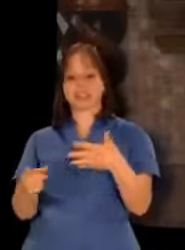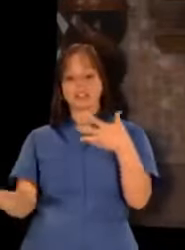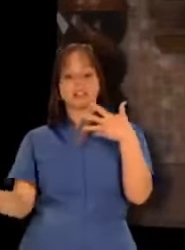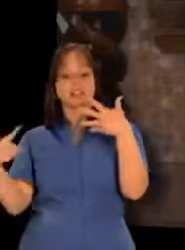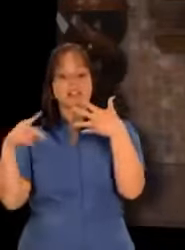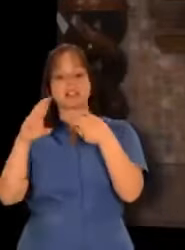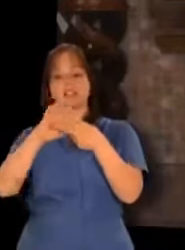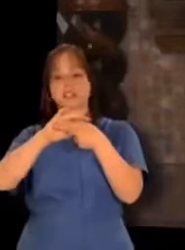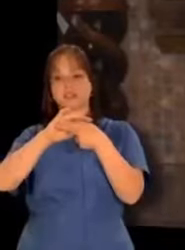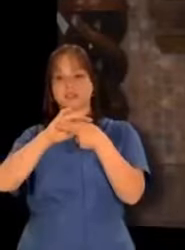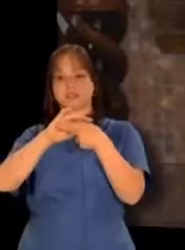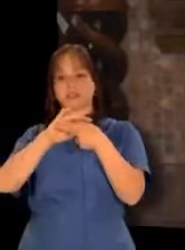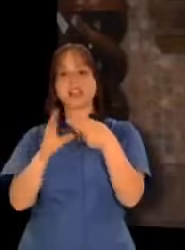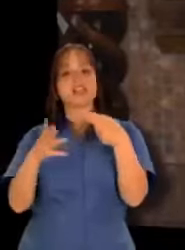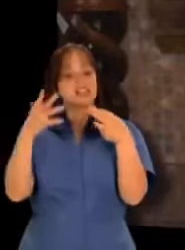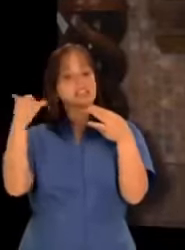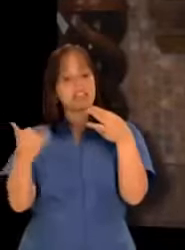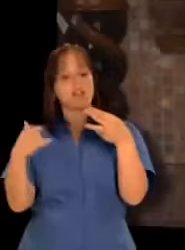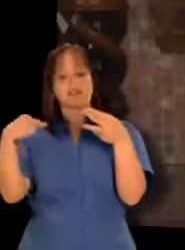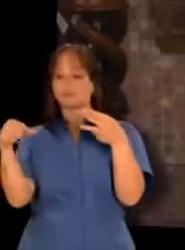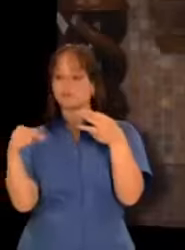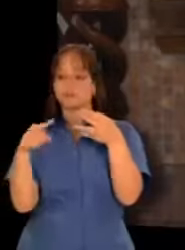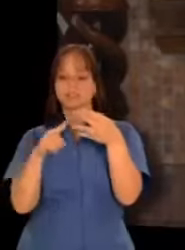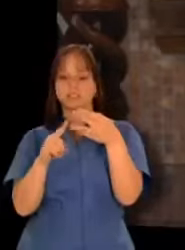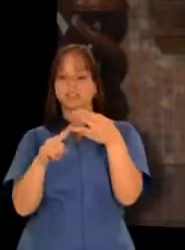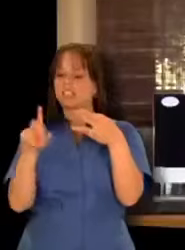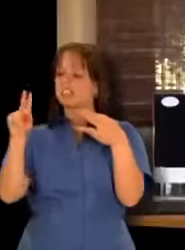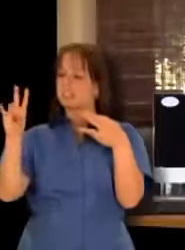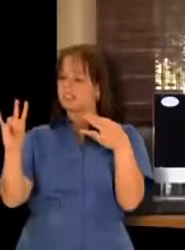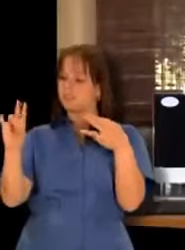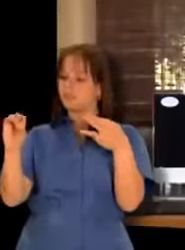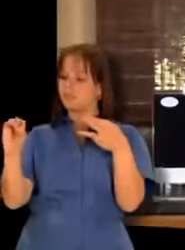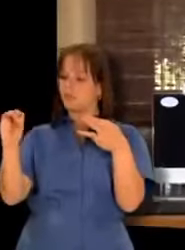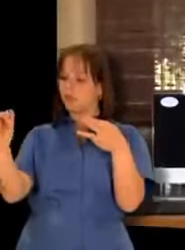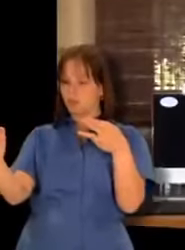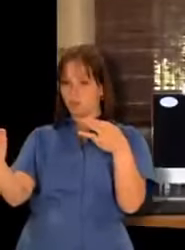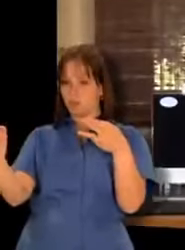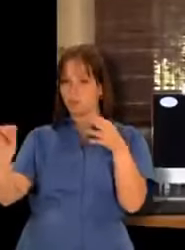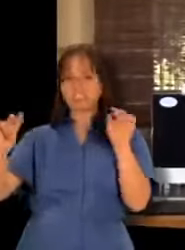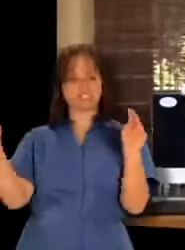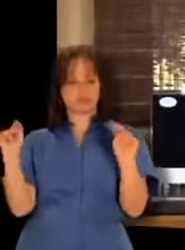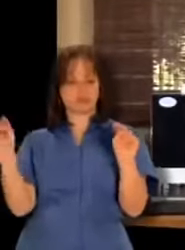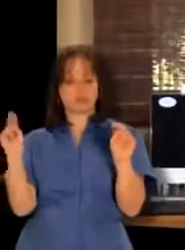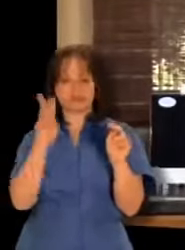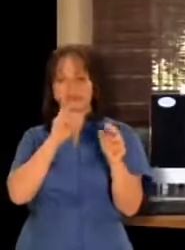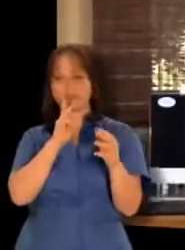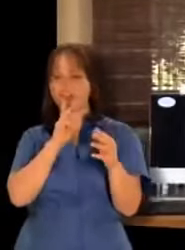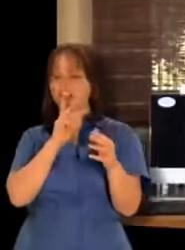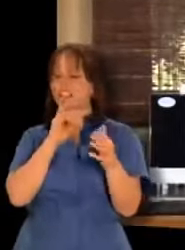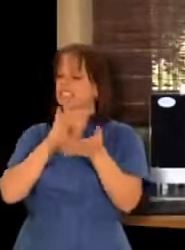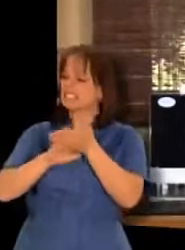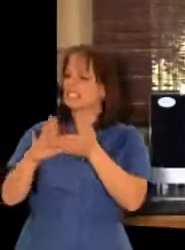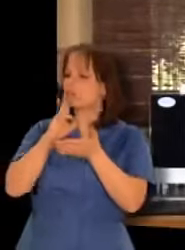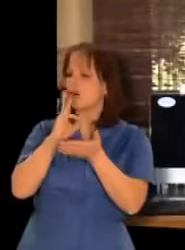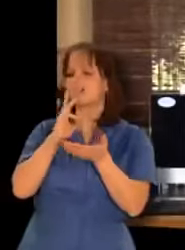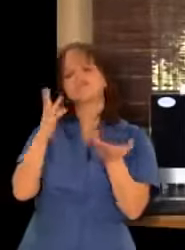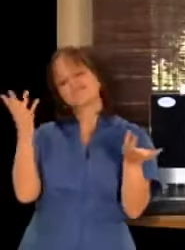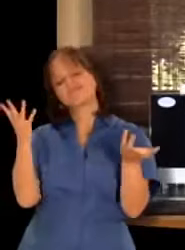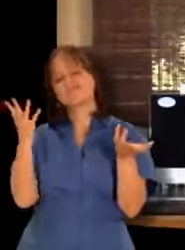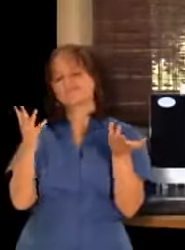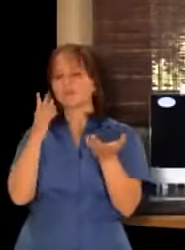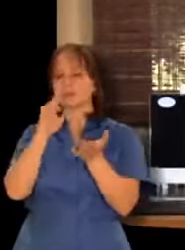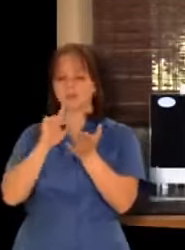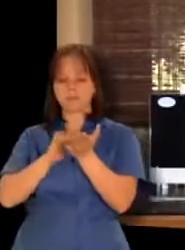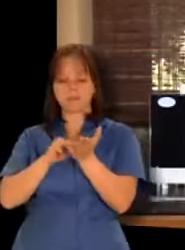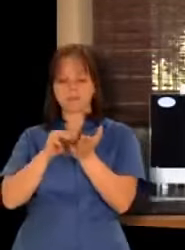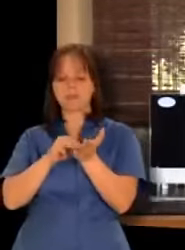green section is 7.0. It's just neutral water, and it says clean water. And it's for taking medication. So when you're